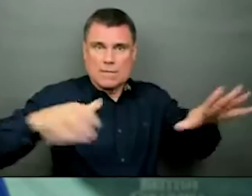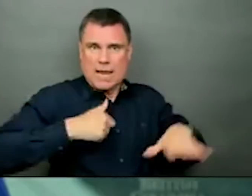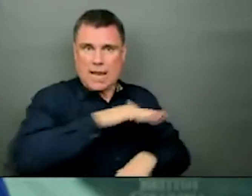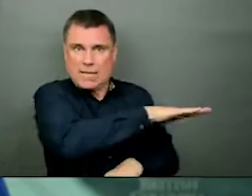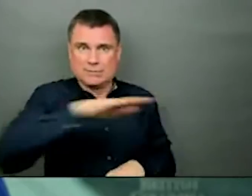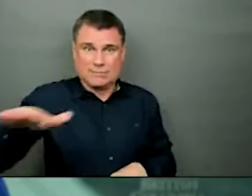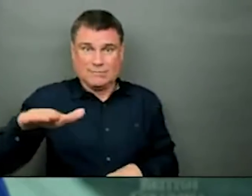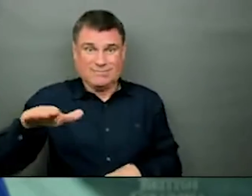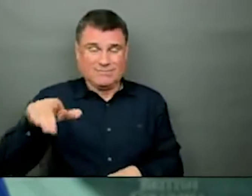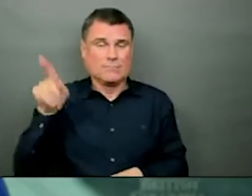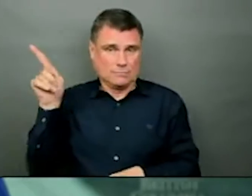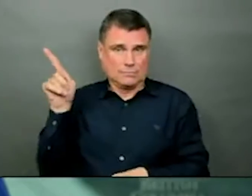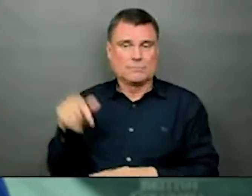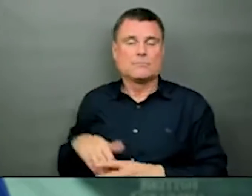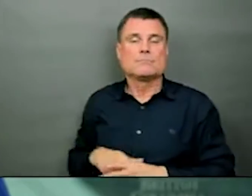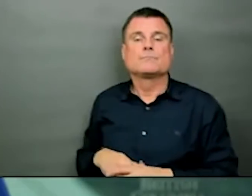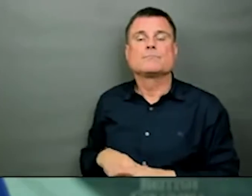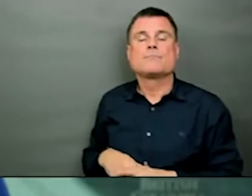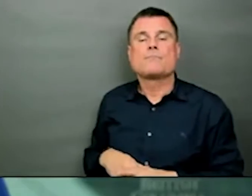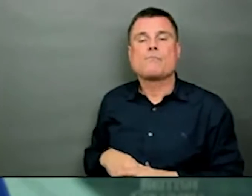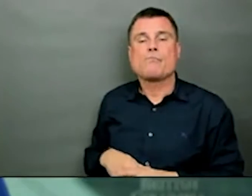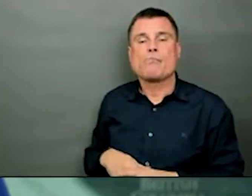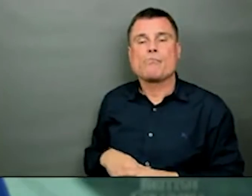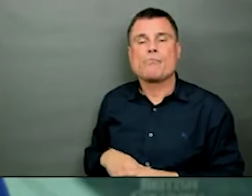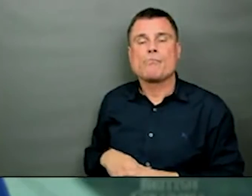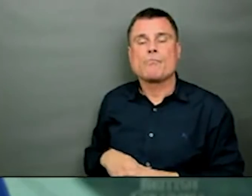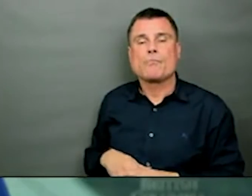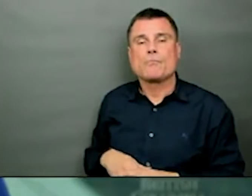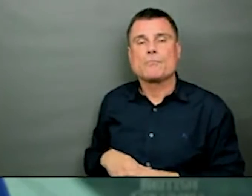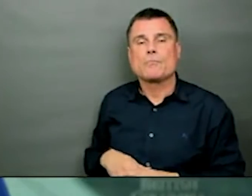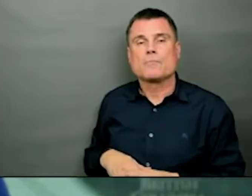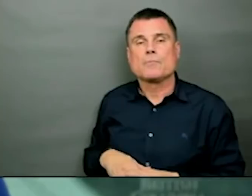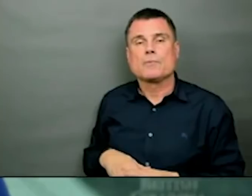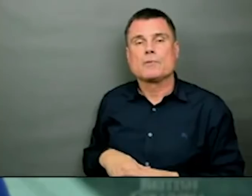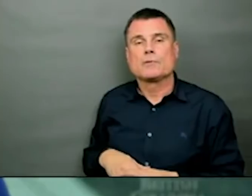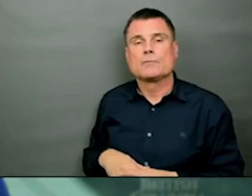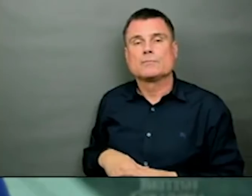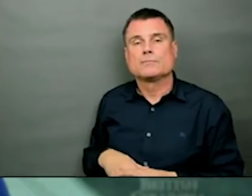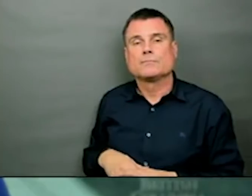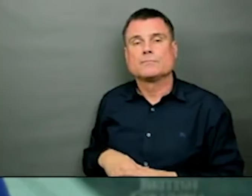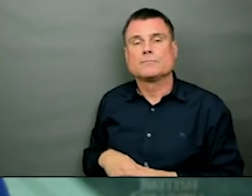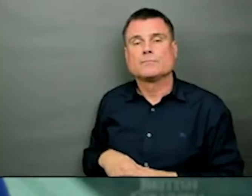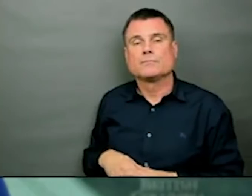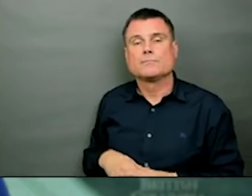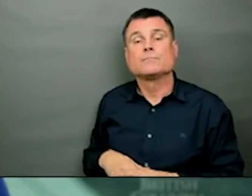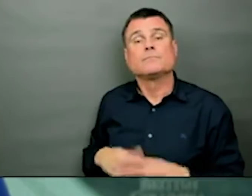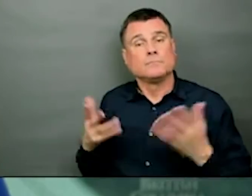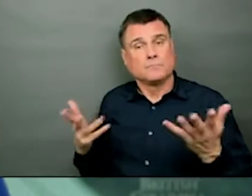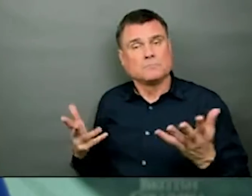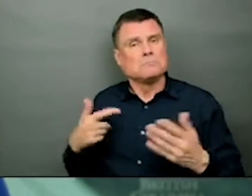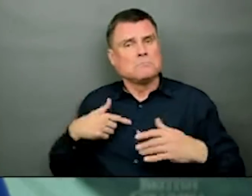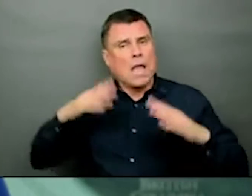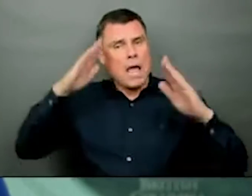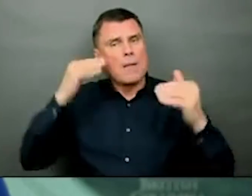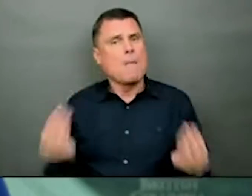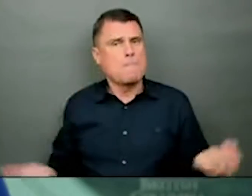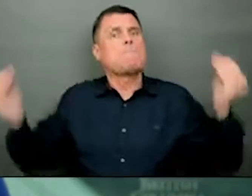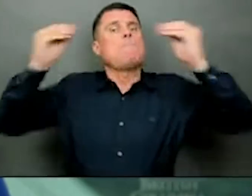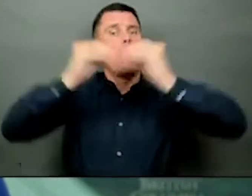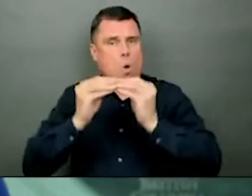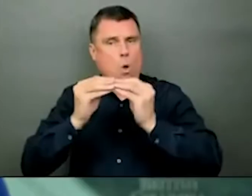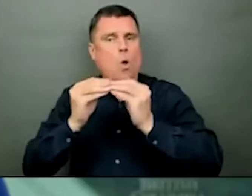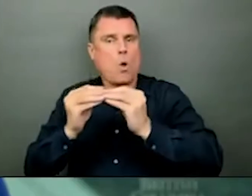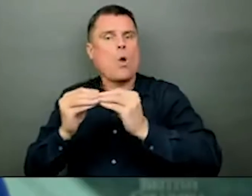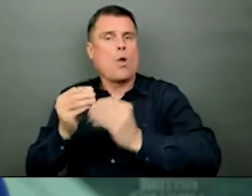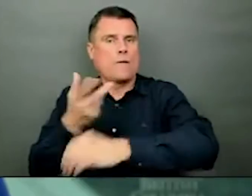you count it as the federal government is 55,000 with a 6-dose vial, that's come in this week. We're expecting similar amounts